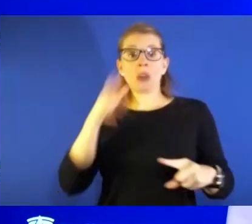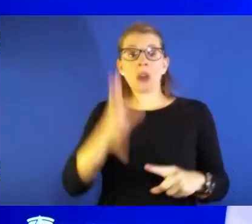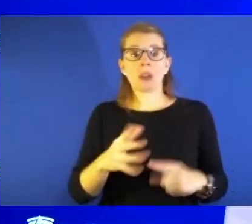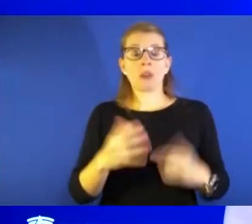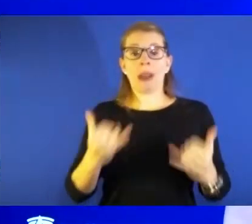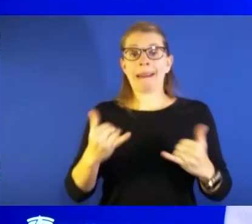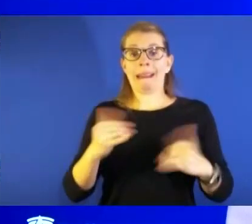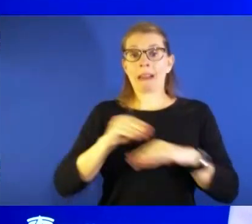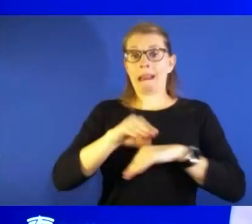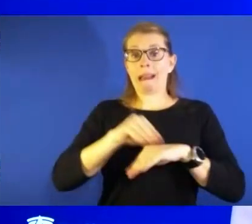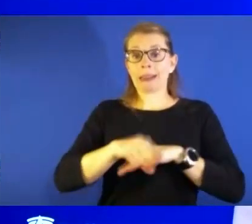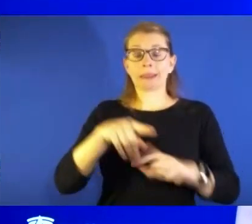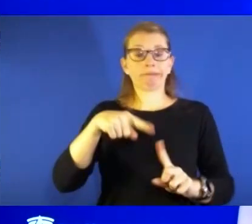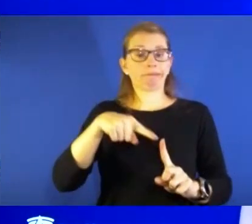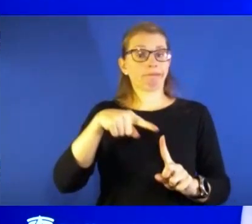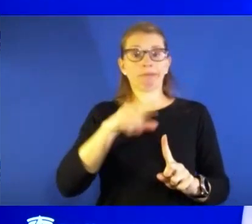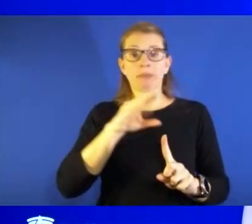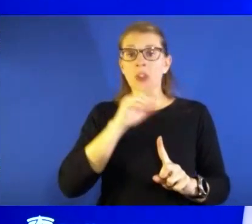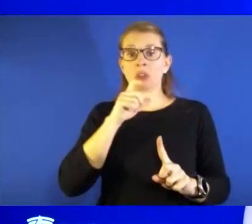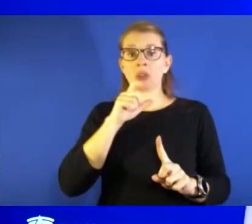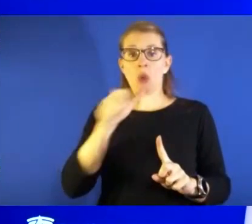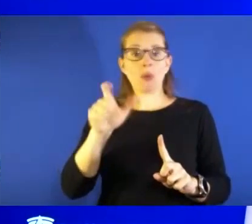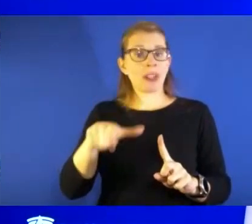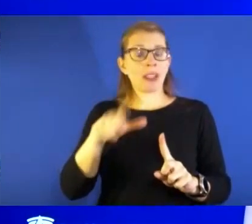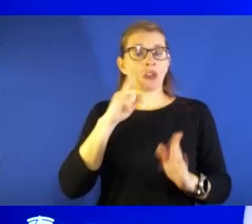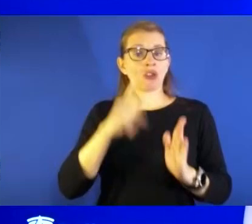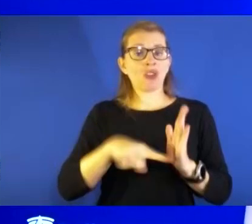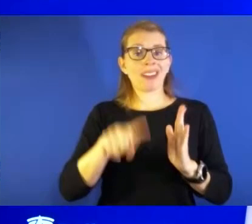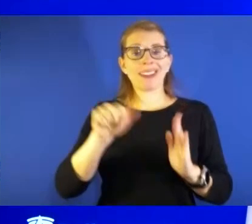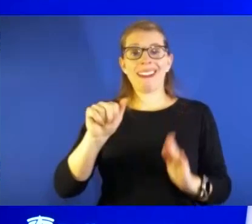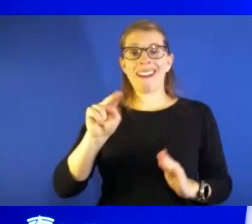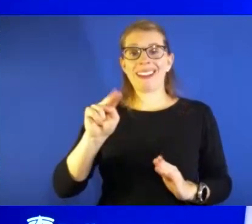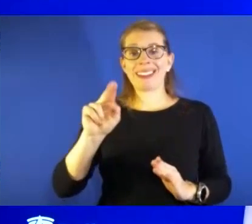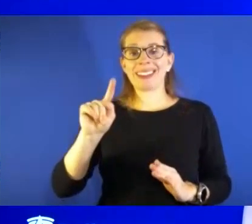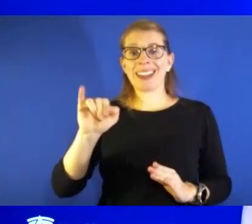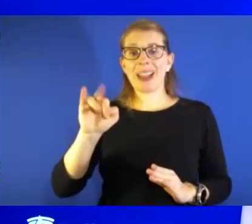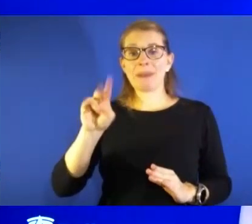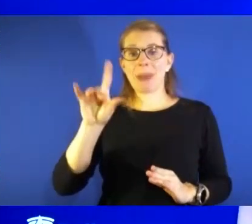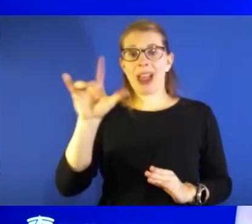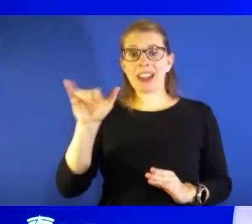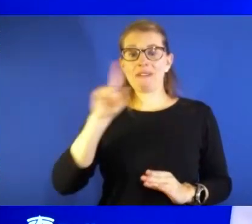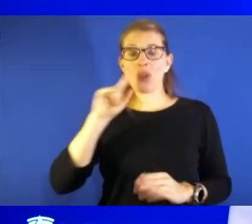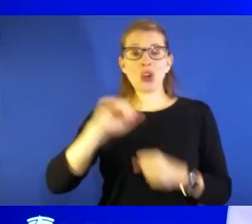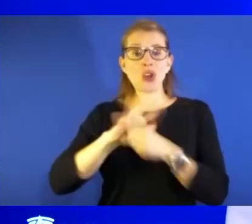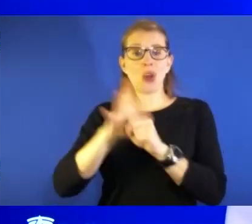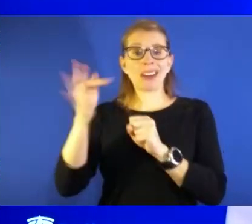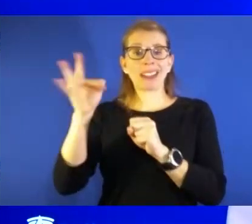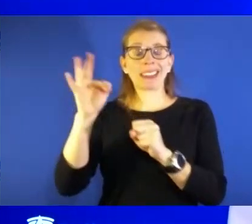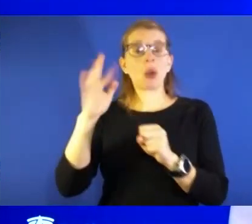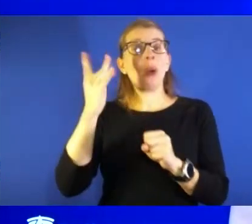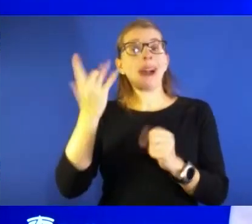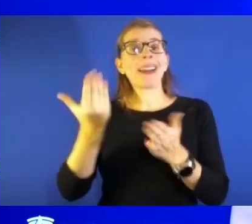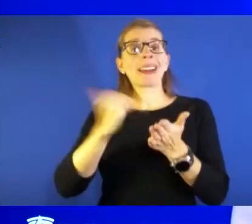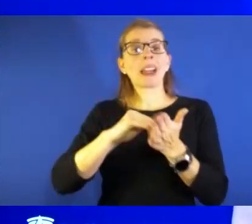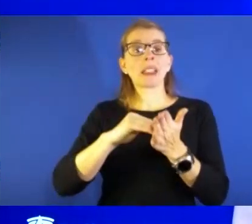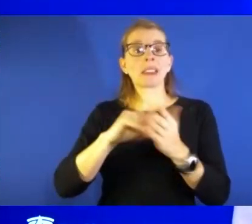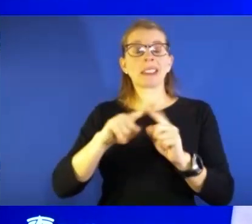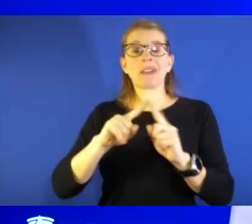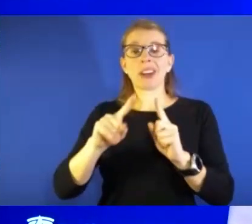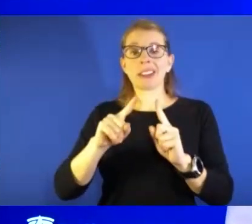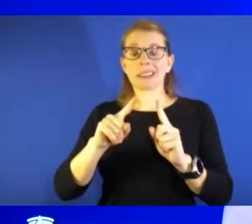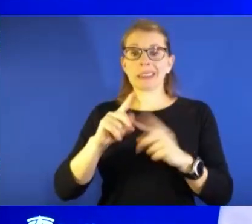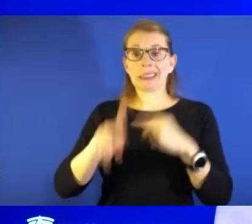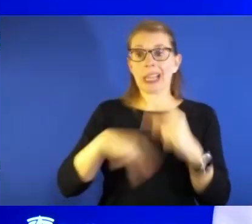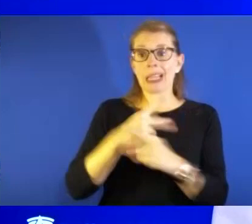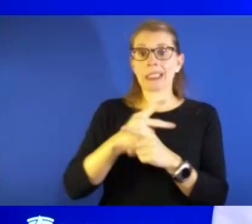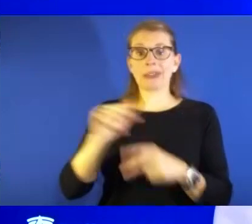need to check antibodies for immunity to COVID-19. And again, because there are so many different commercial antibodies tests